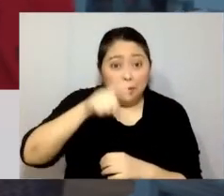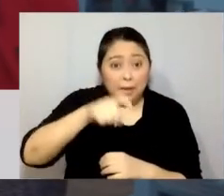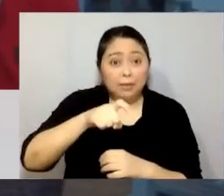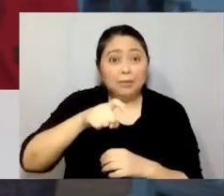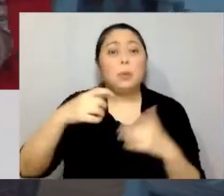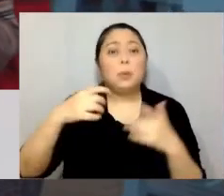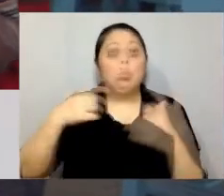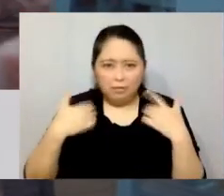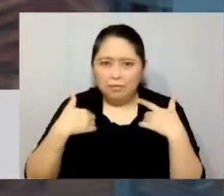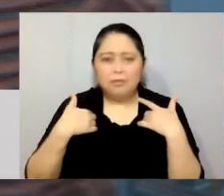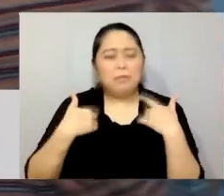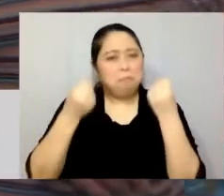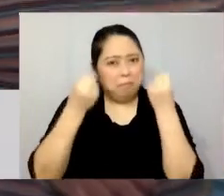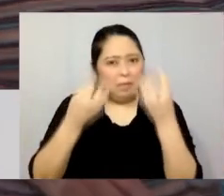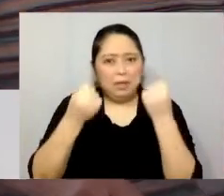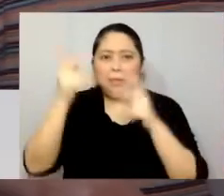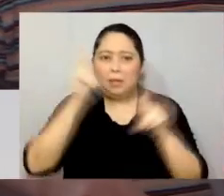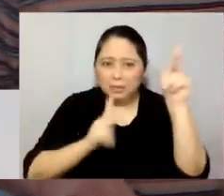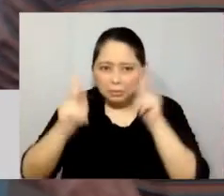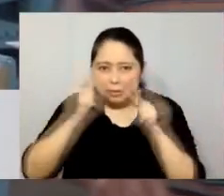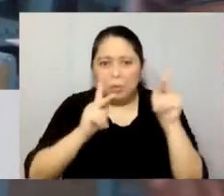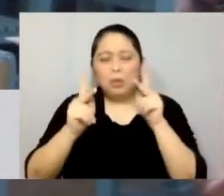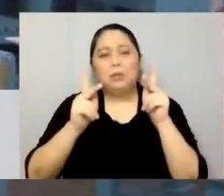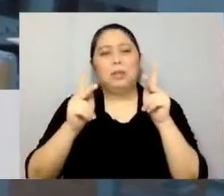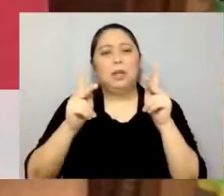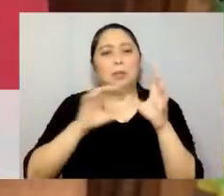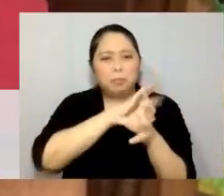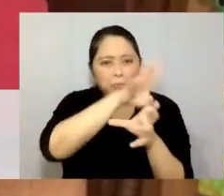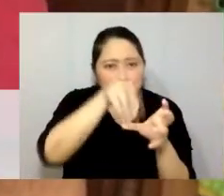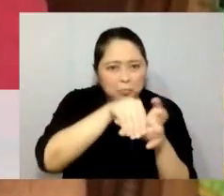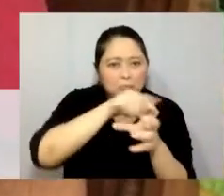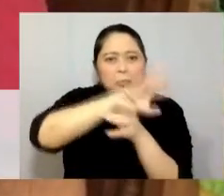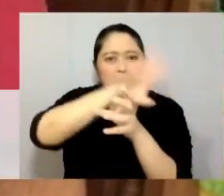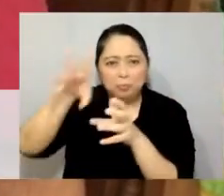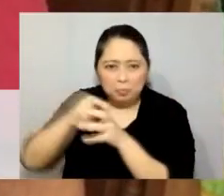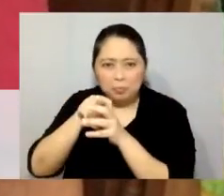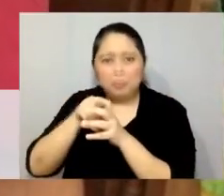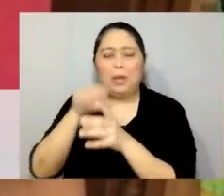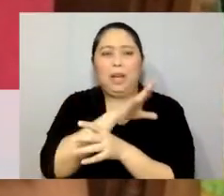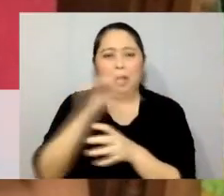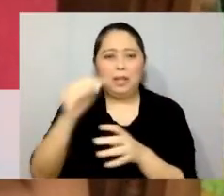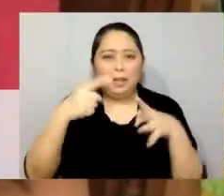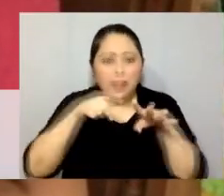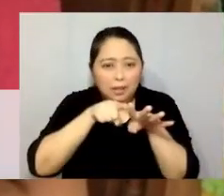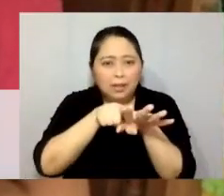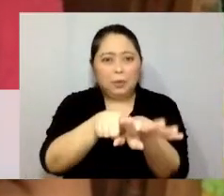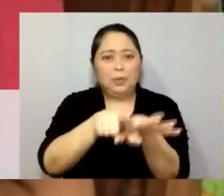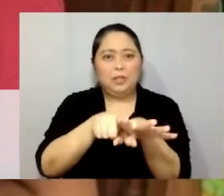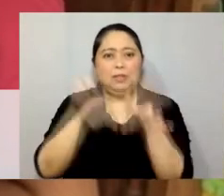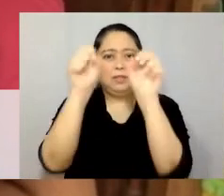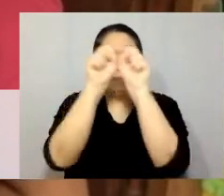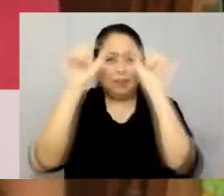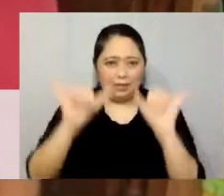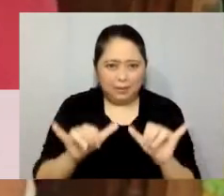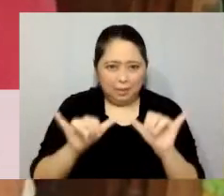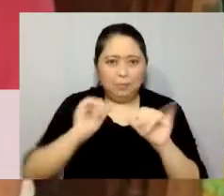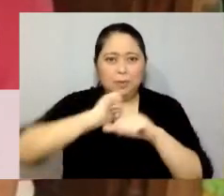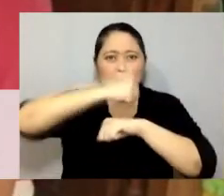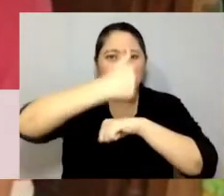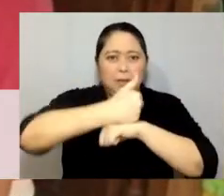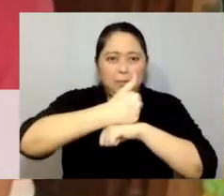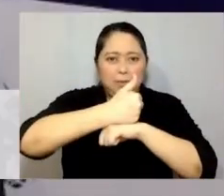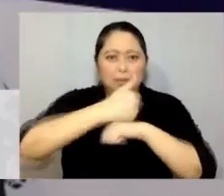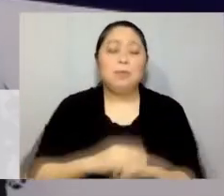on that high level of political participation and the inclusive systems that are